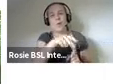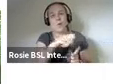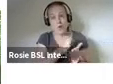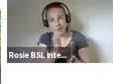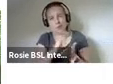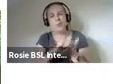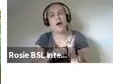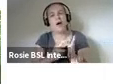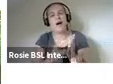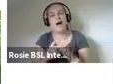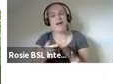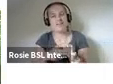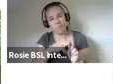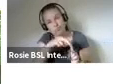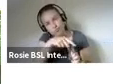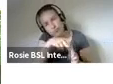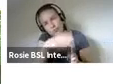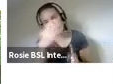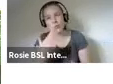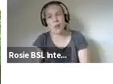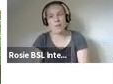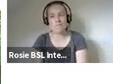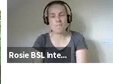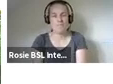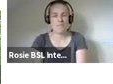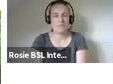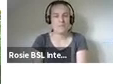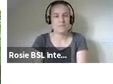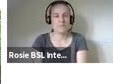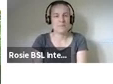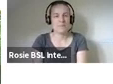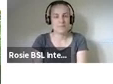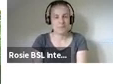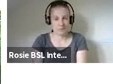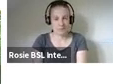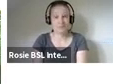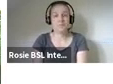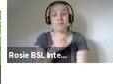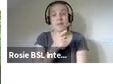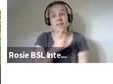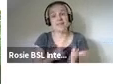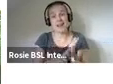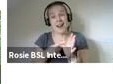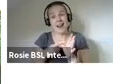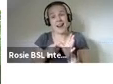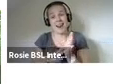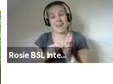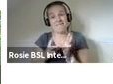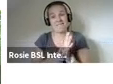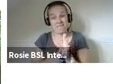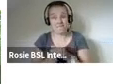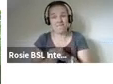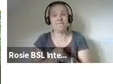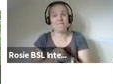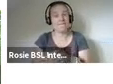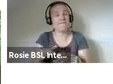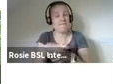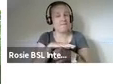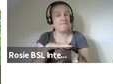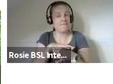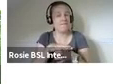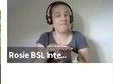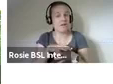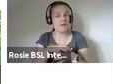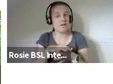Next slide. Okay, this is, we got to Lviv, and this is now Jo,